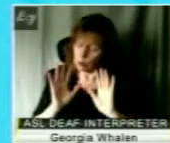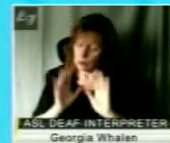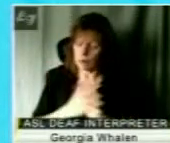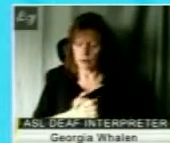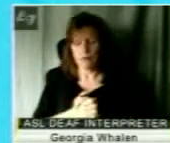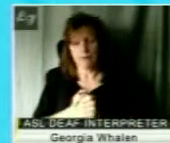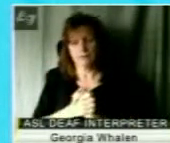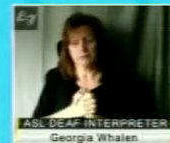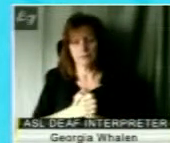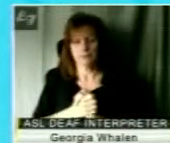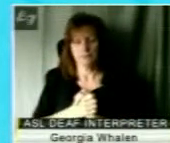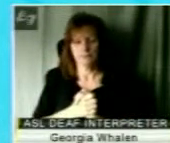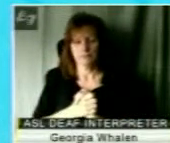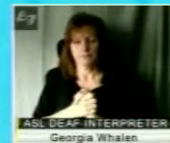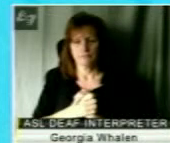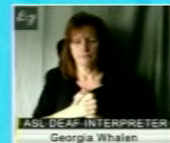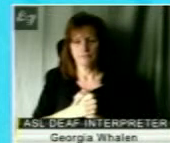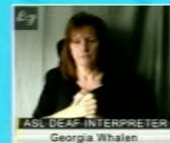29 year old age group.